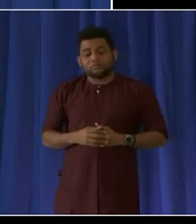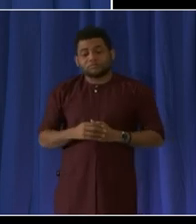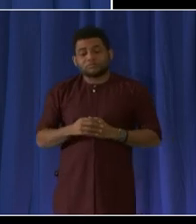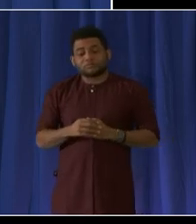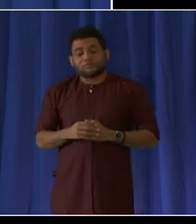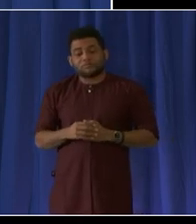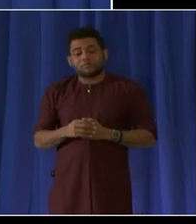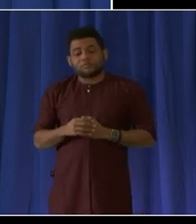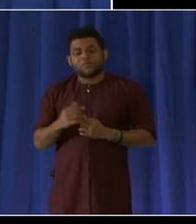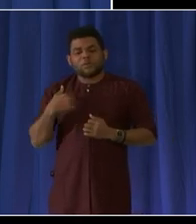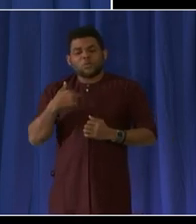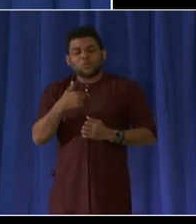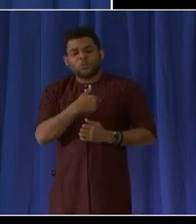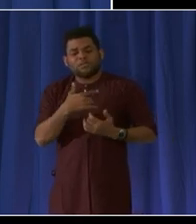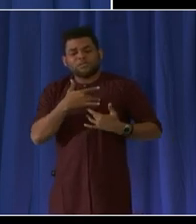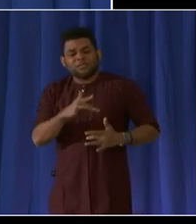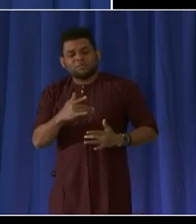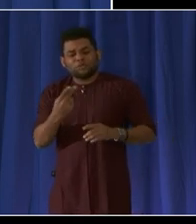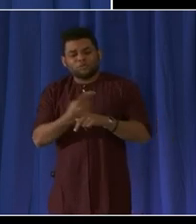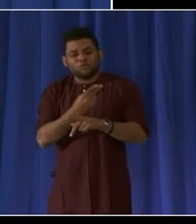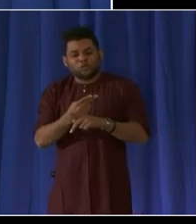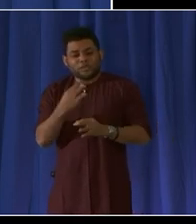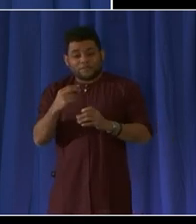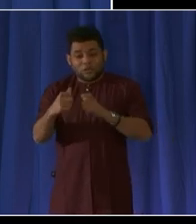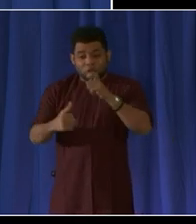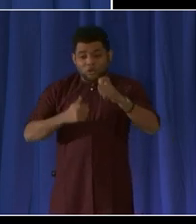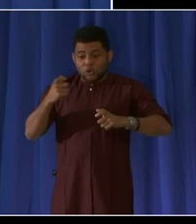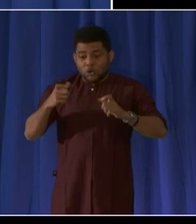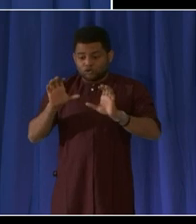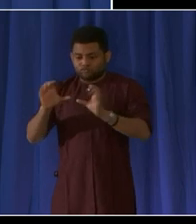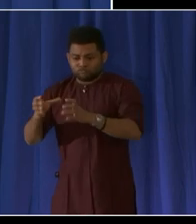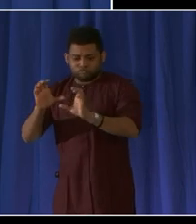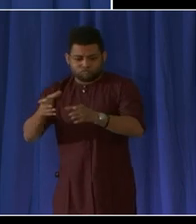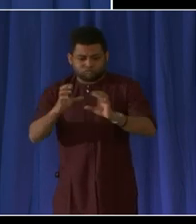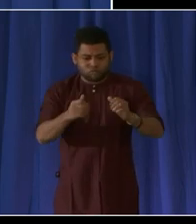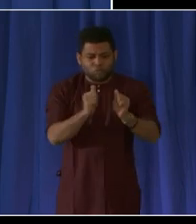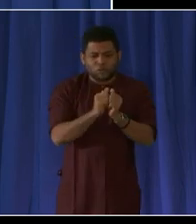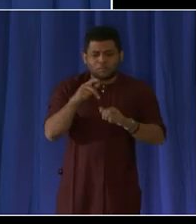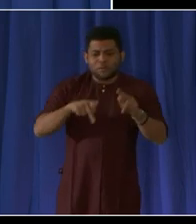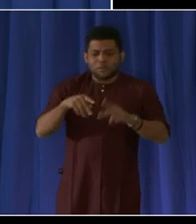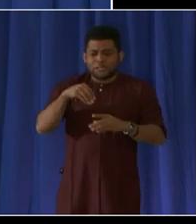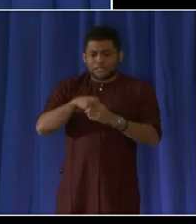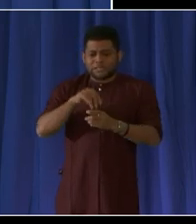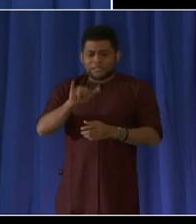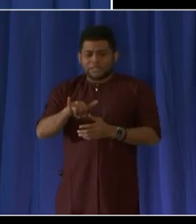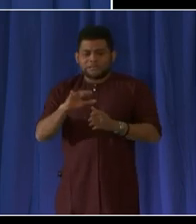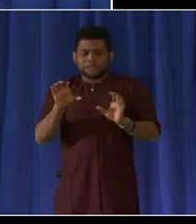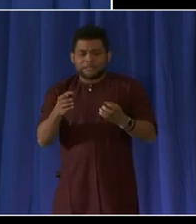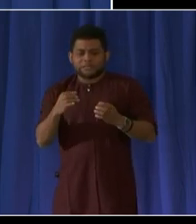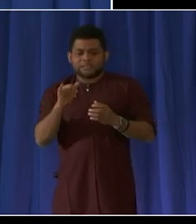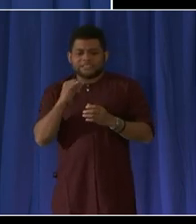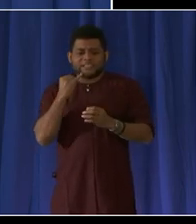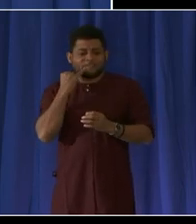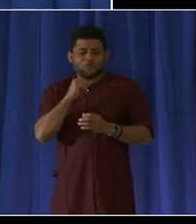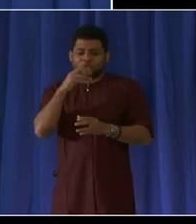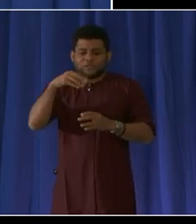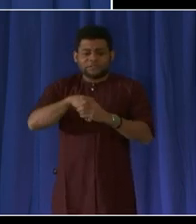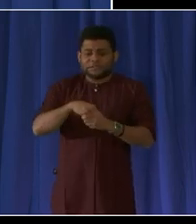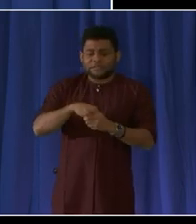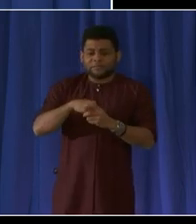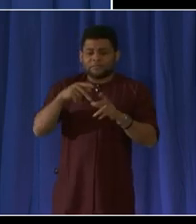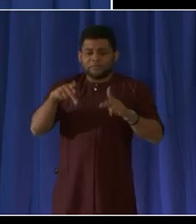typically utilize this when there's a large proportion of the student population in a class that's out for a period of